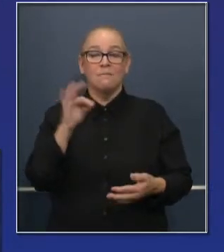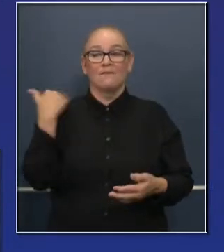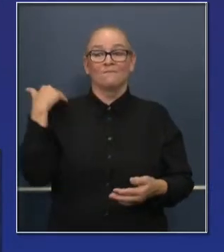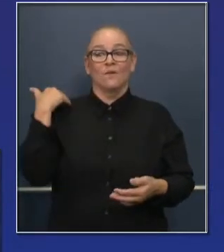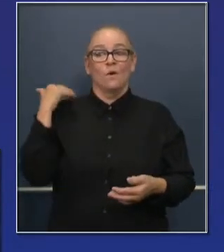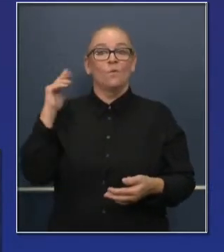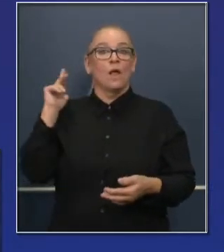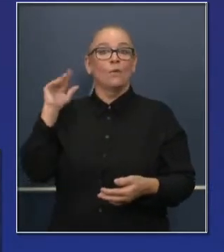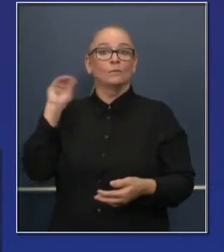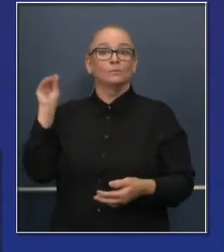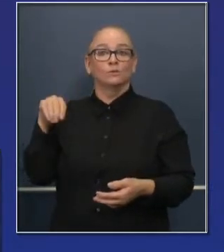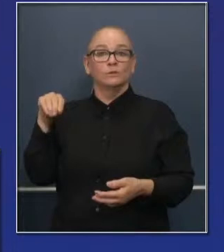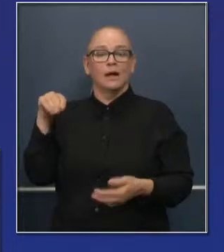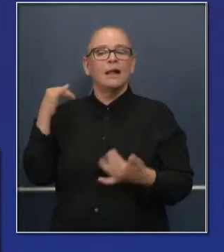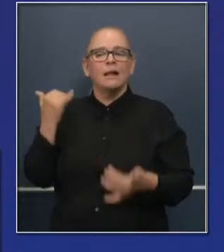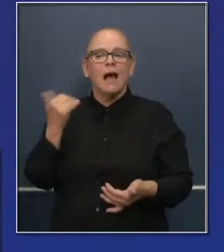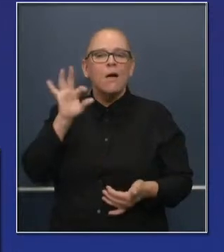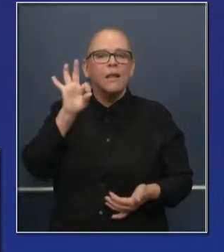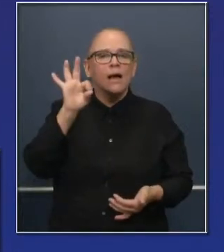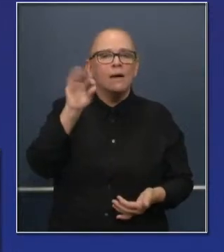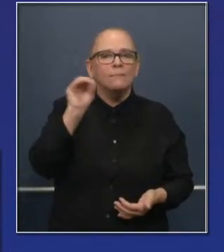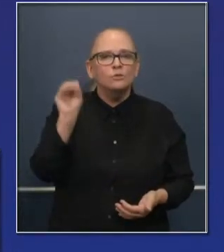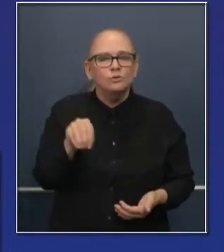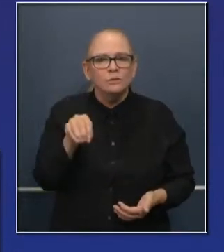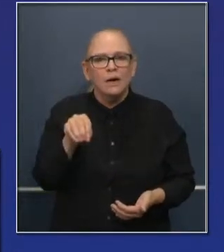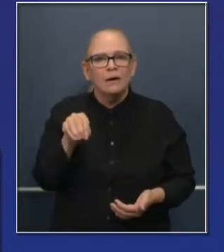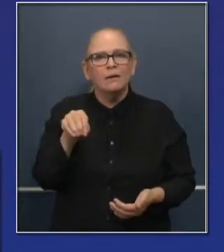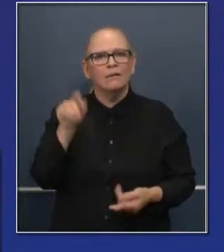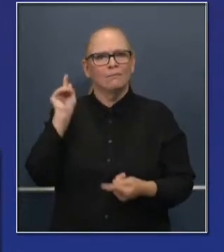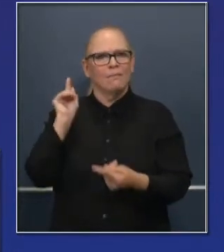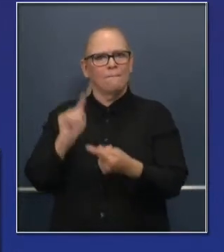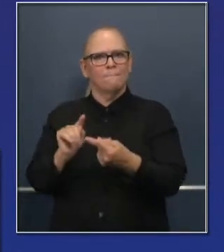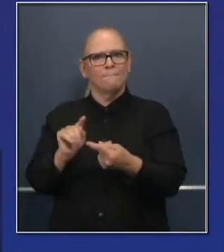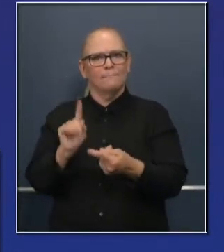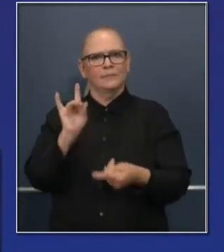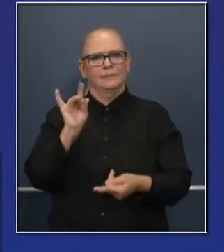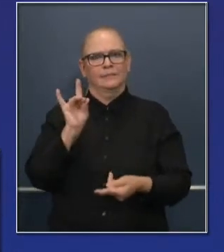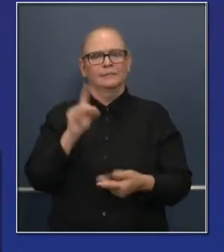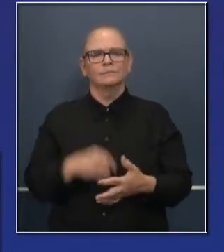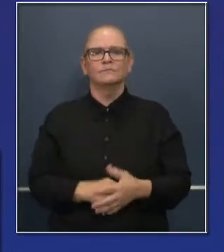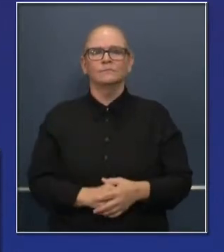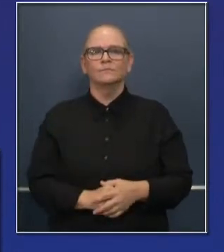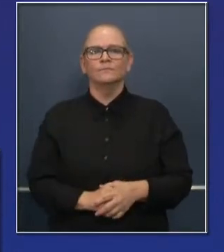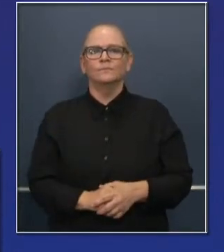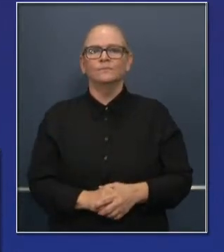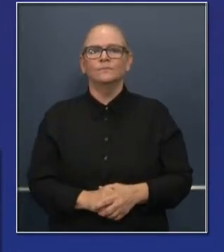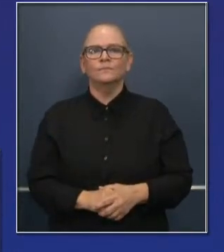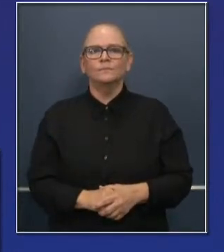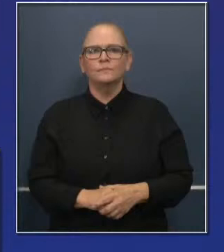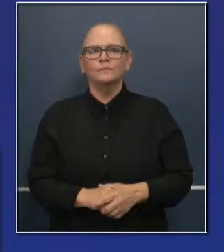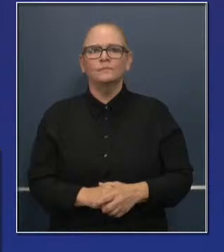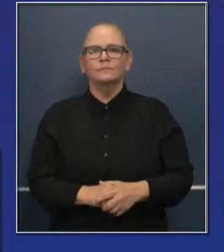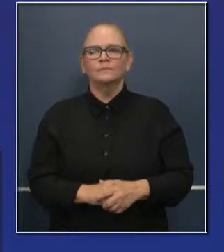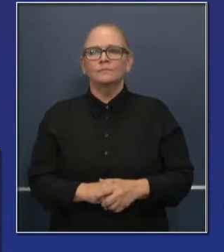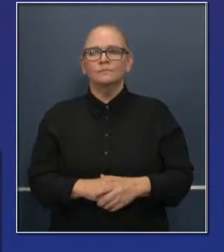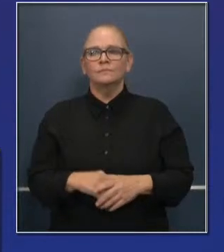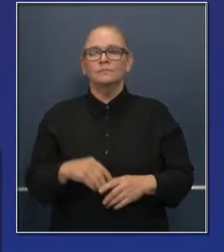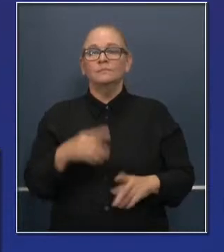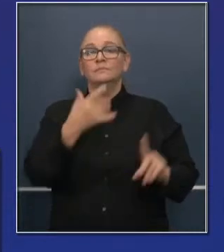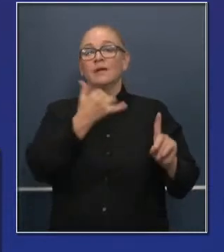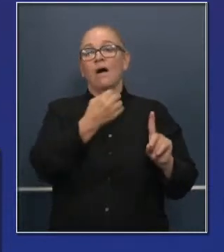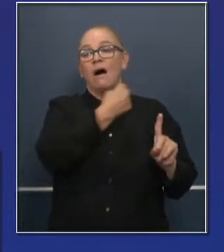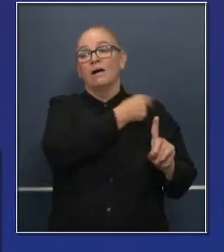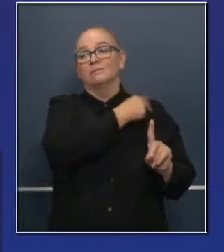9%. Hospitalizations about 9%, but did not decline, still within a percentage point